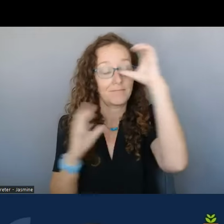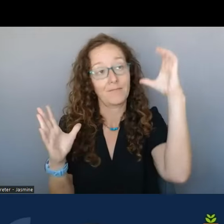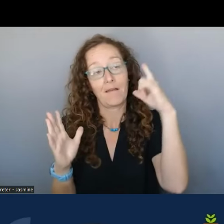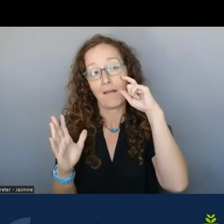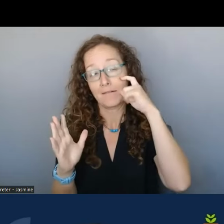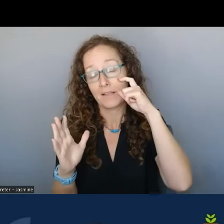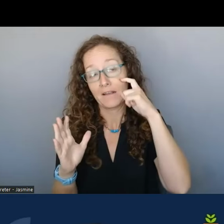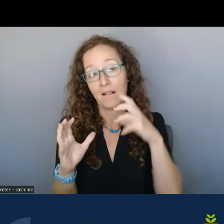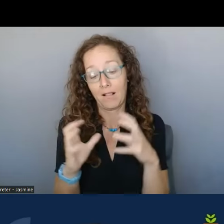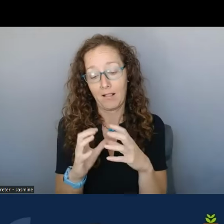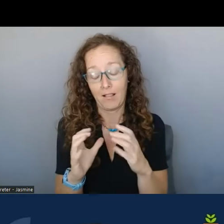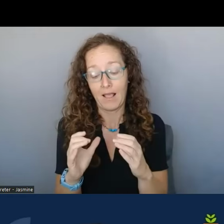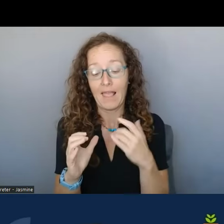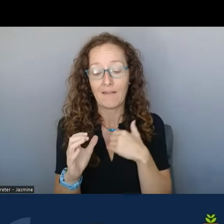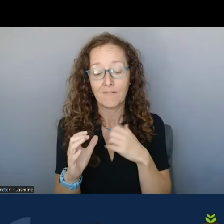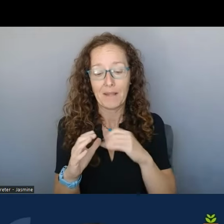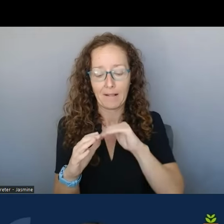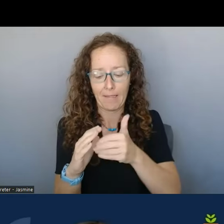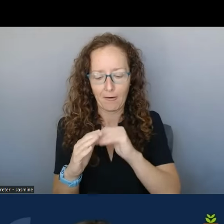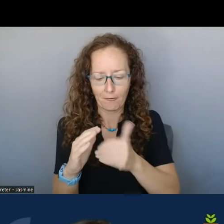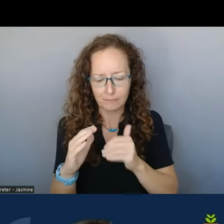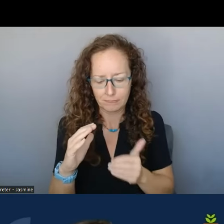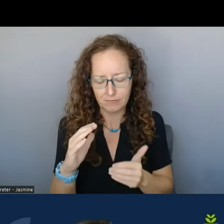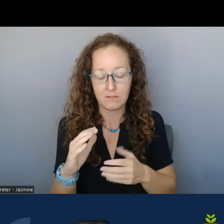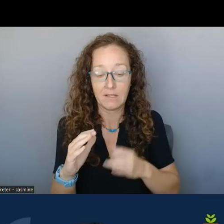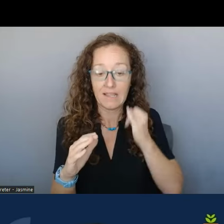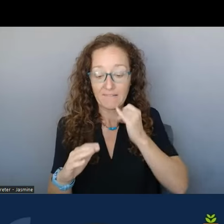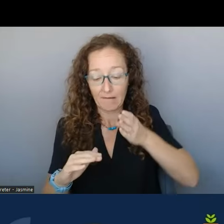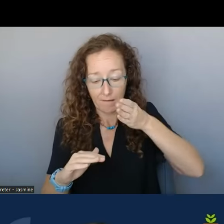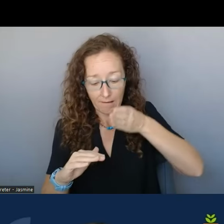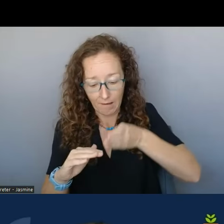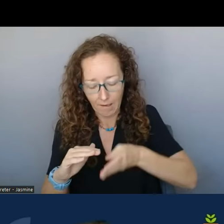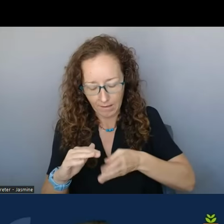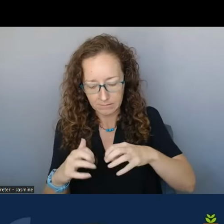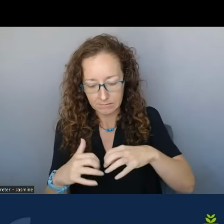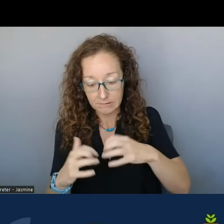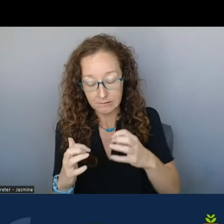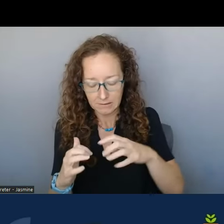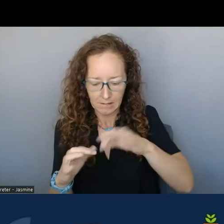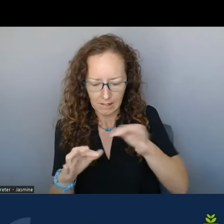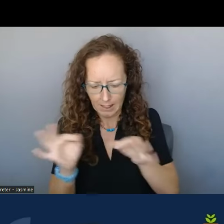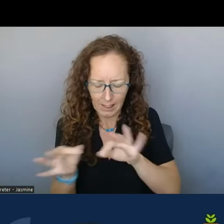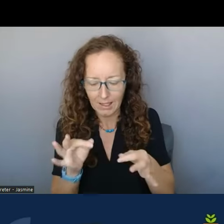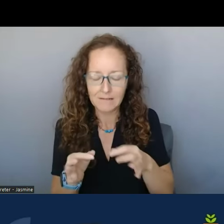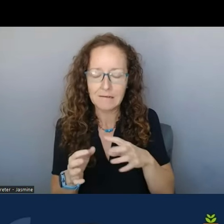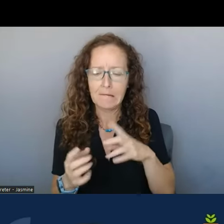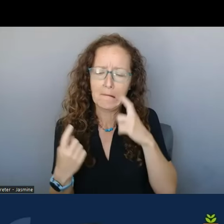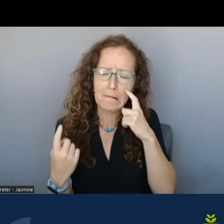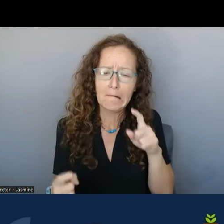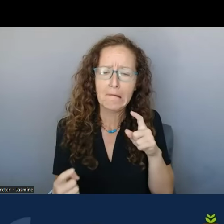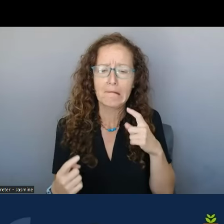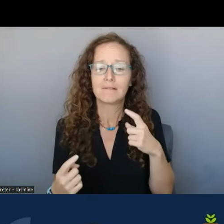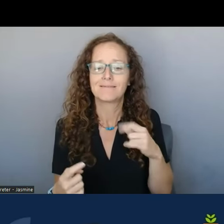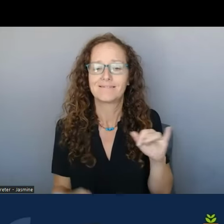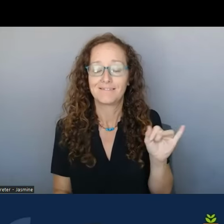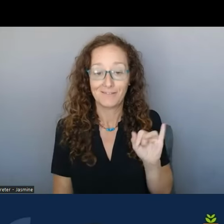up those layers, it can make you want to cry sometimes, like if you were chopping an onion. But once you start to